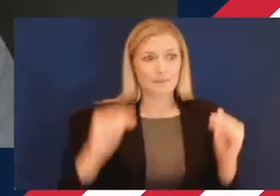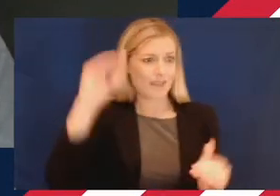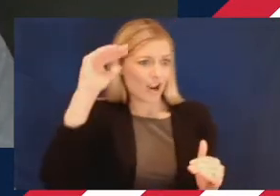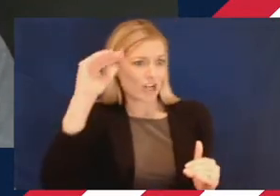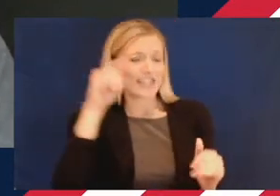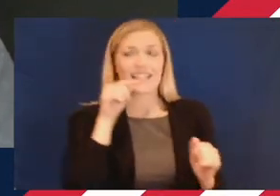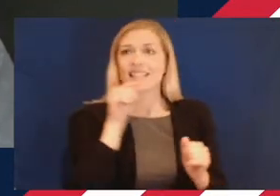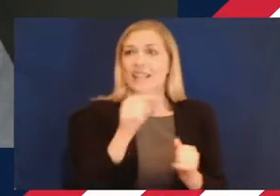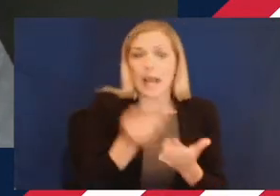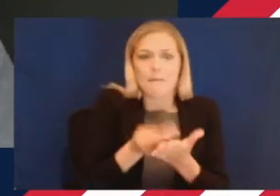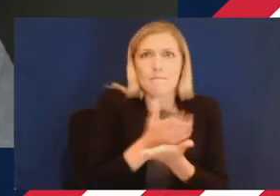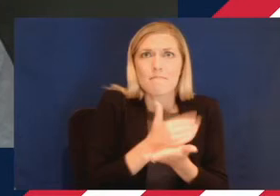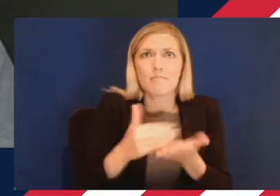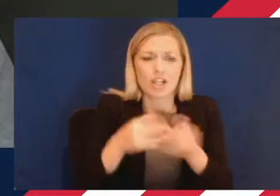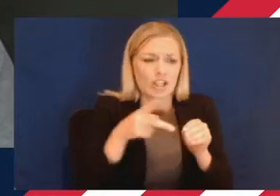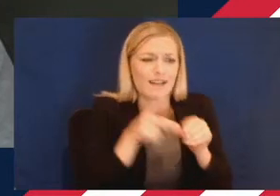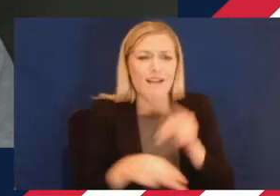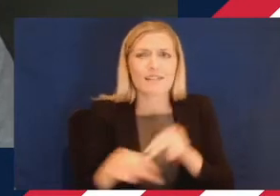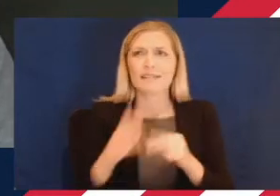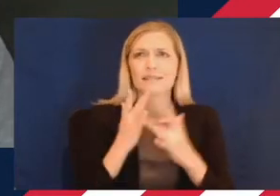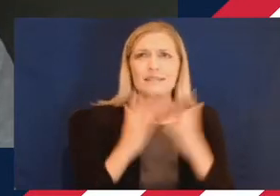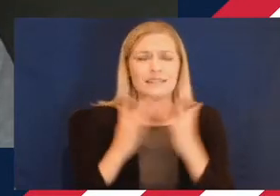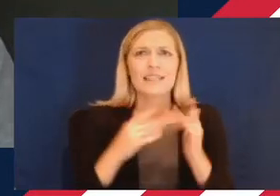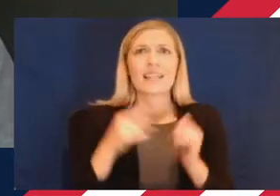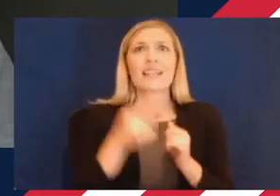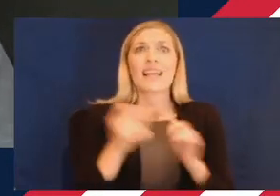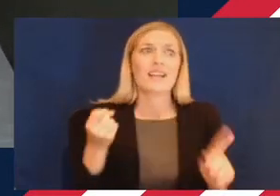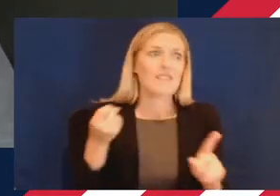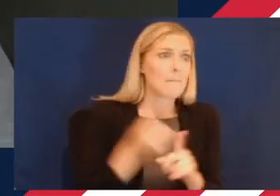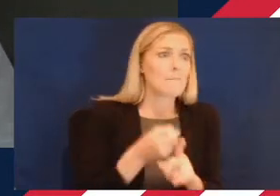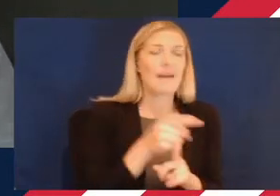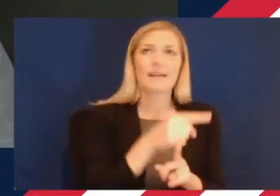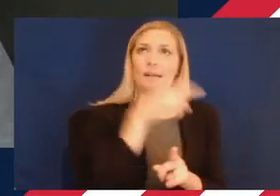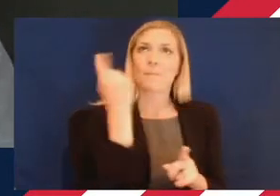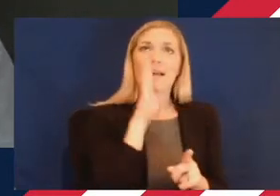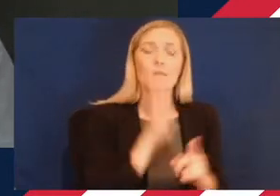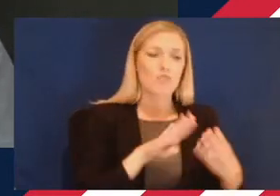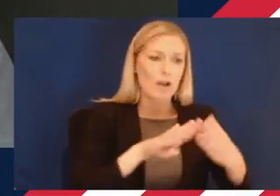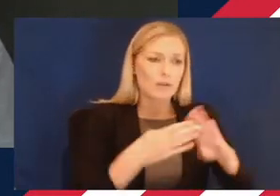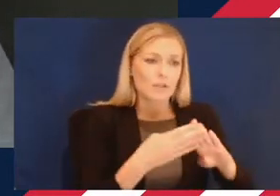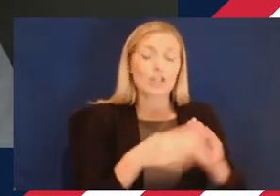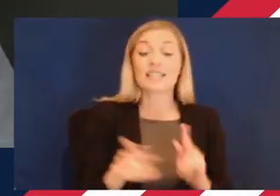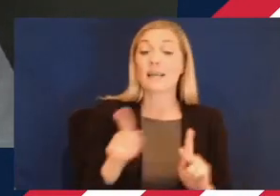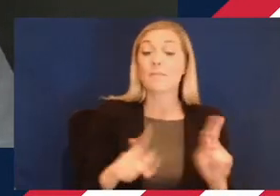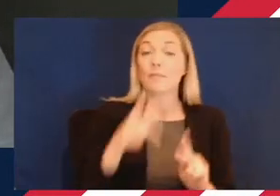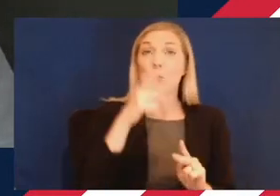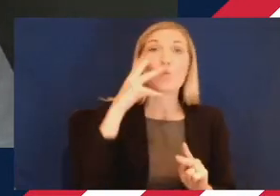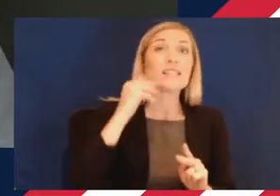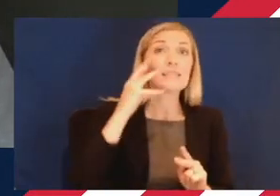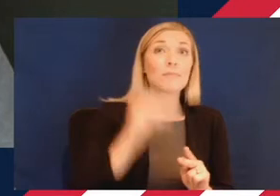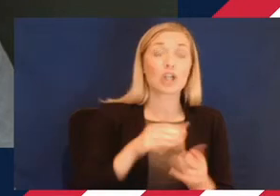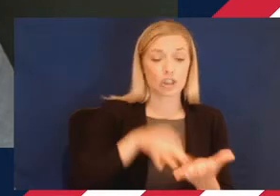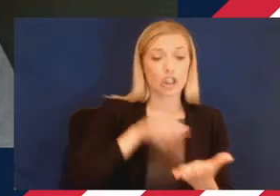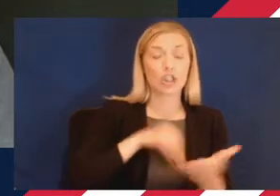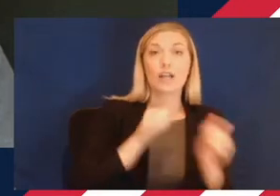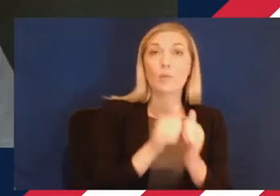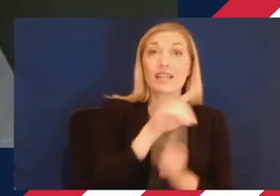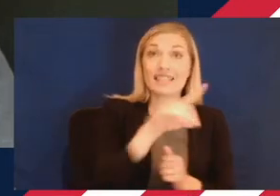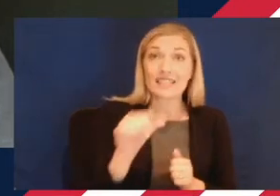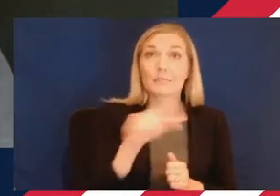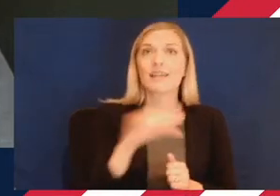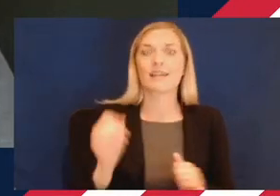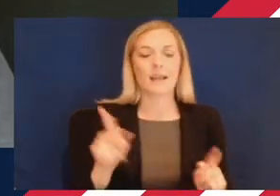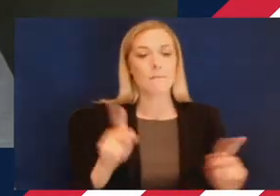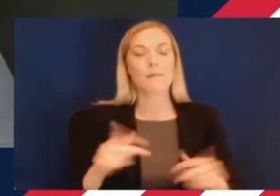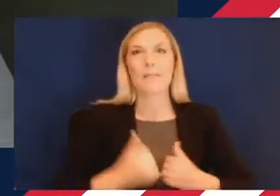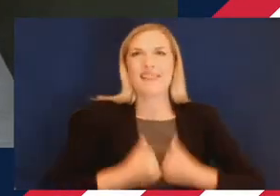students, especially those in Black and Brown communities, those who experience learning with a disability, and those living in rural areas. Some schools and